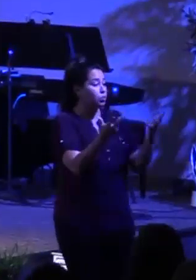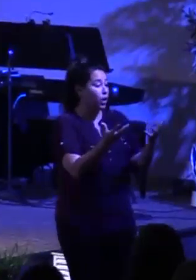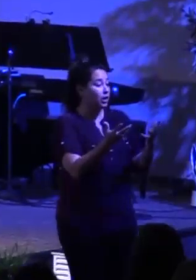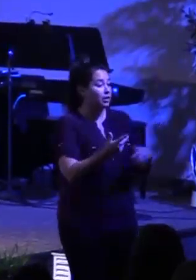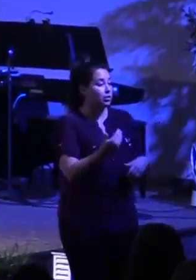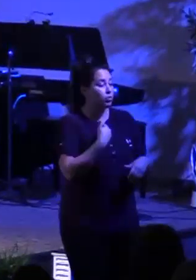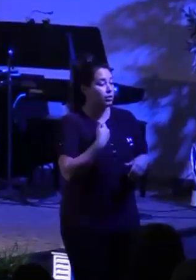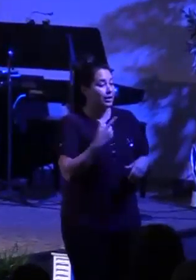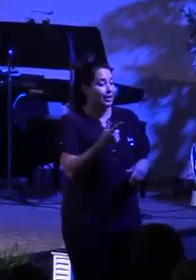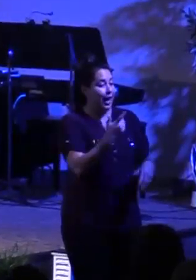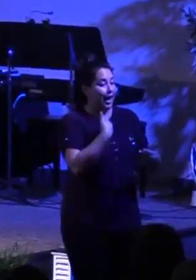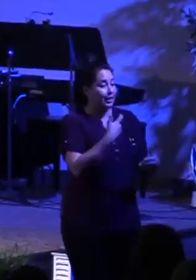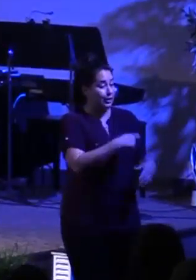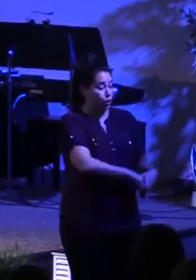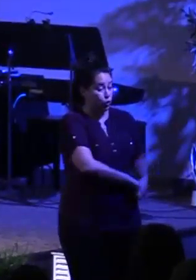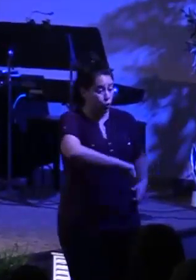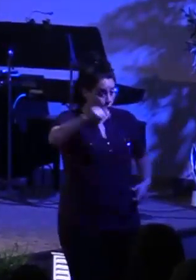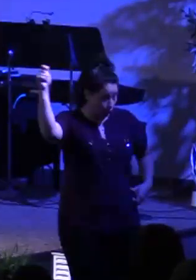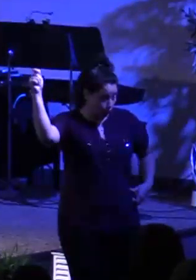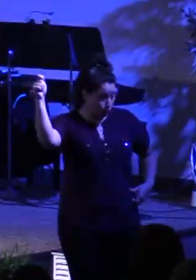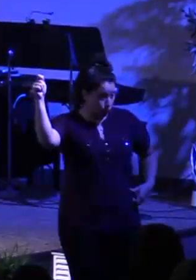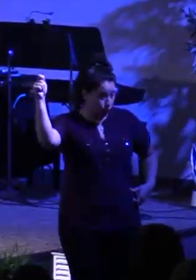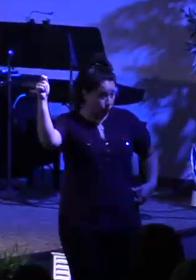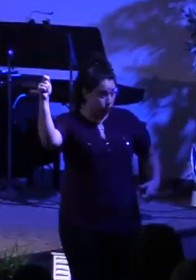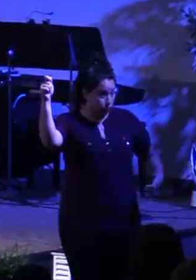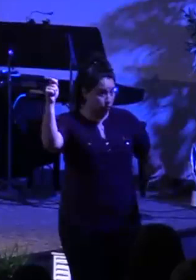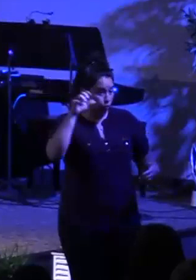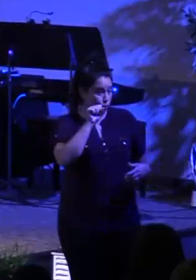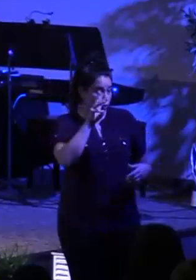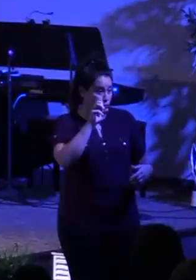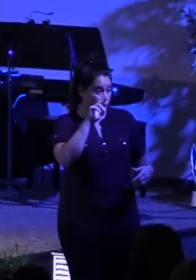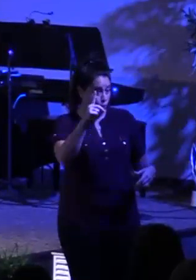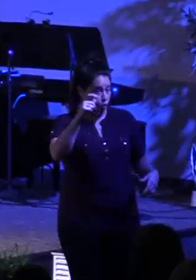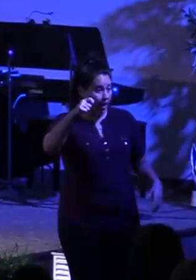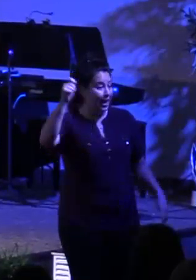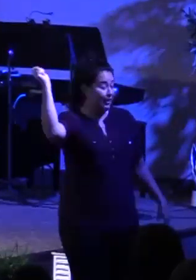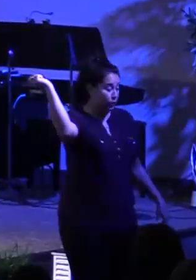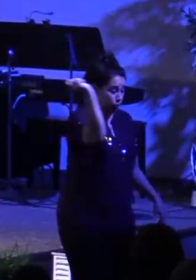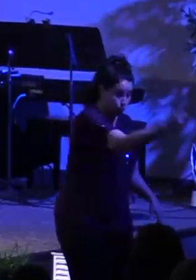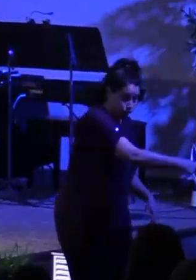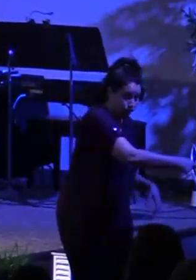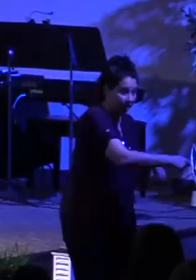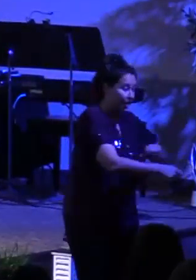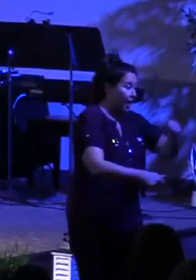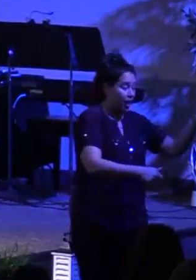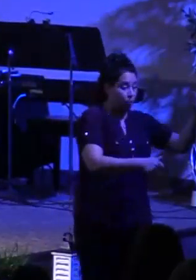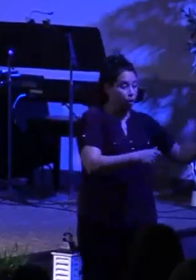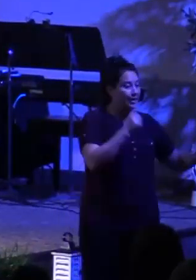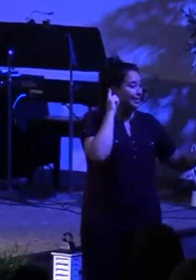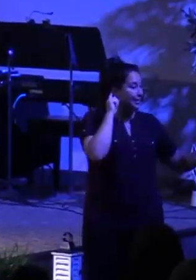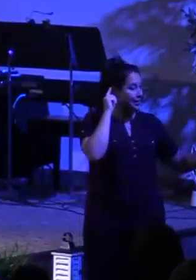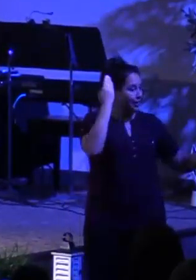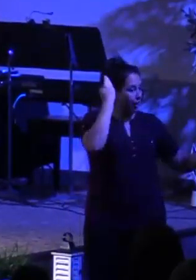companions, reaches for his sword, drew the sword out, struck the servant of the high priest, cutting his